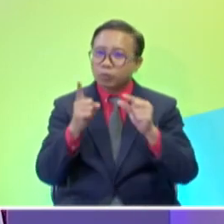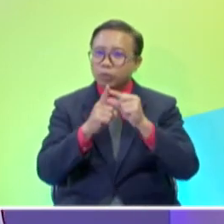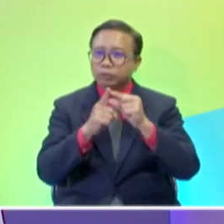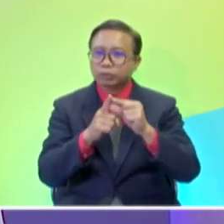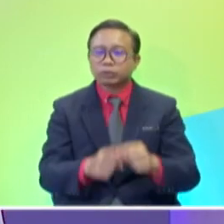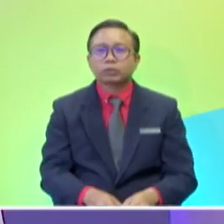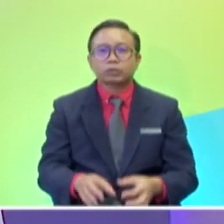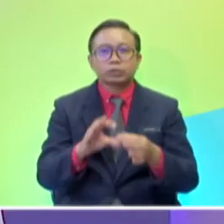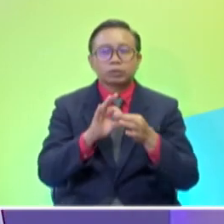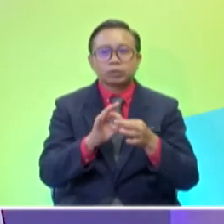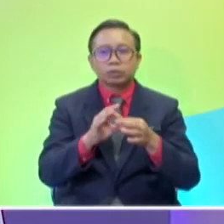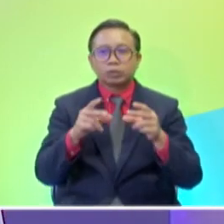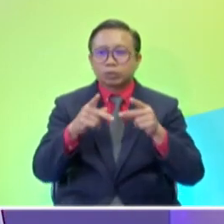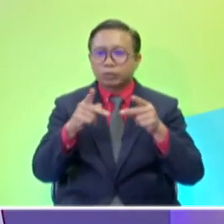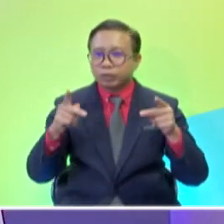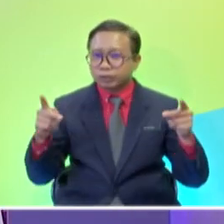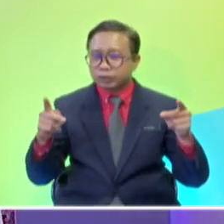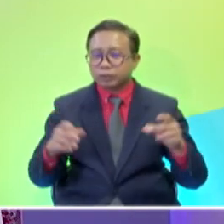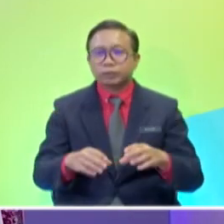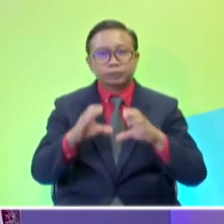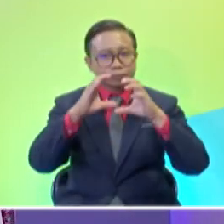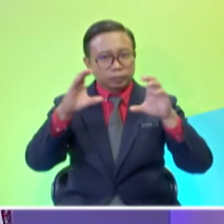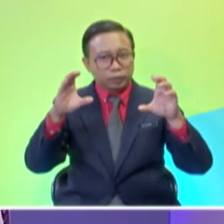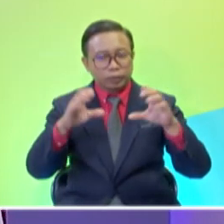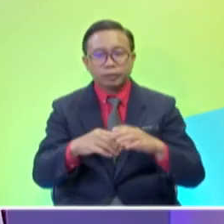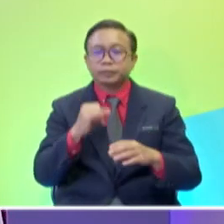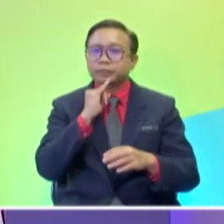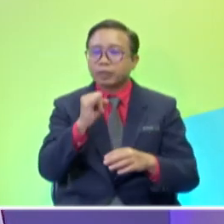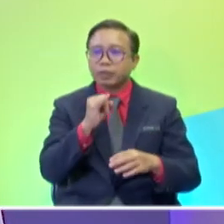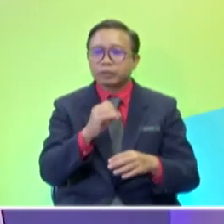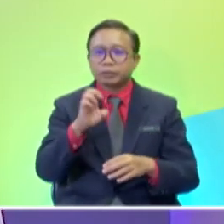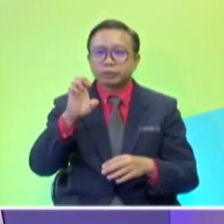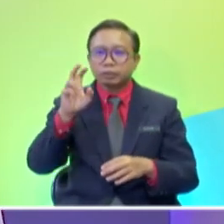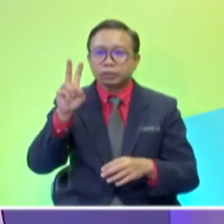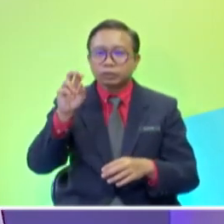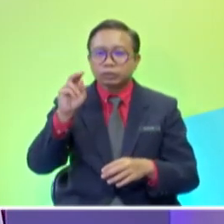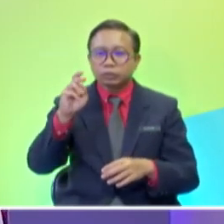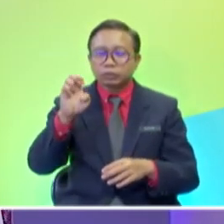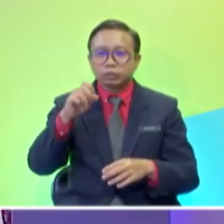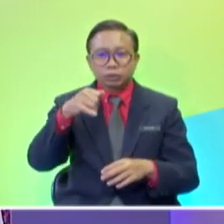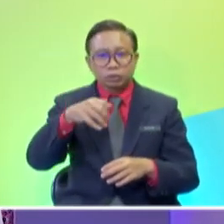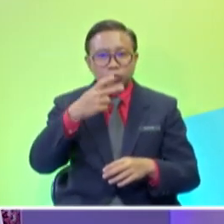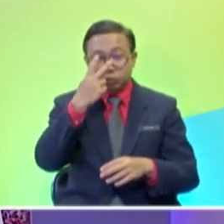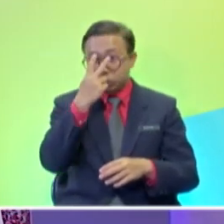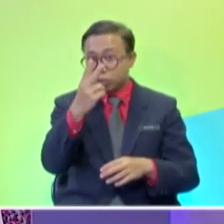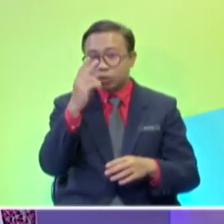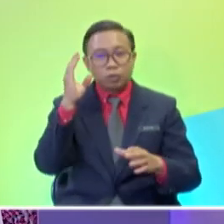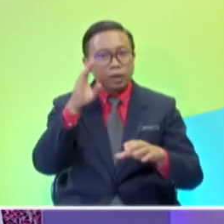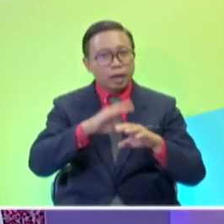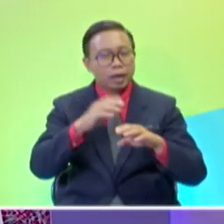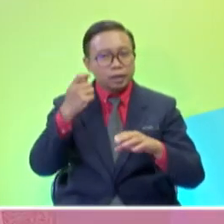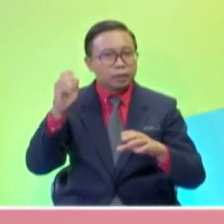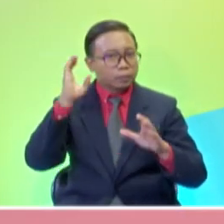words or phrases that is evoked in you when you see the picture